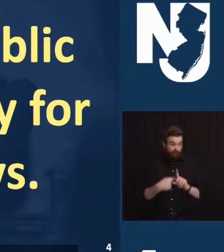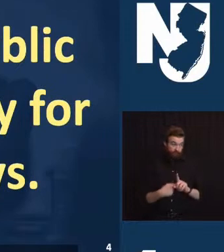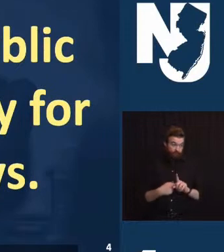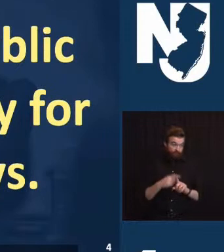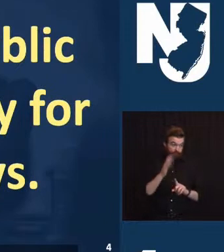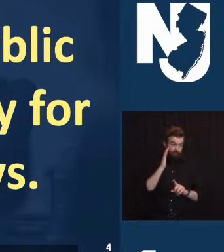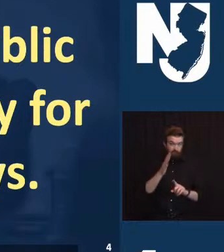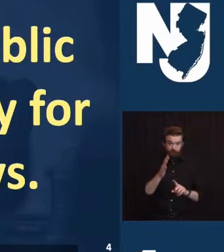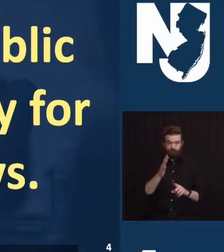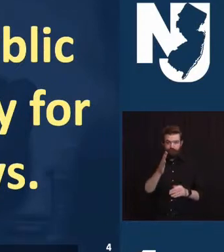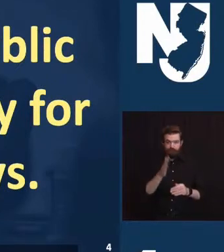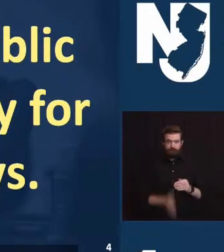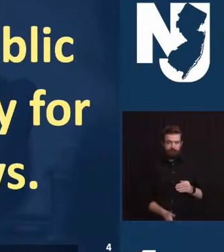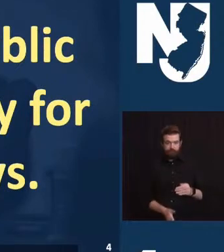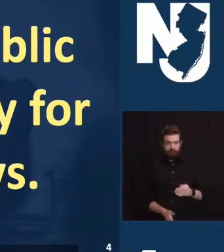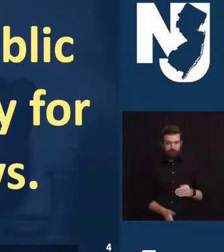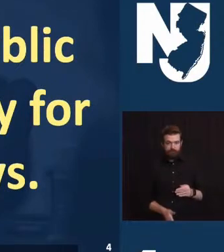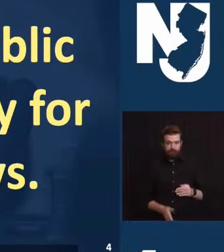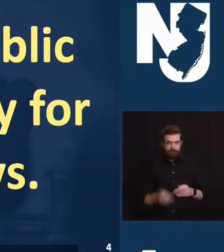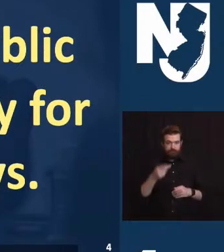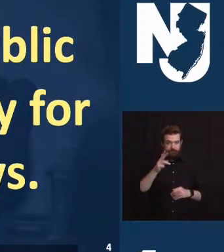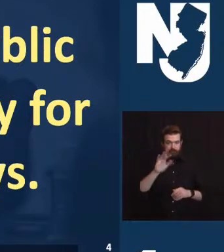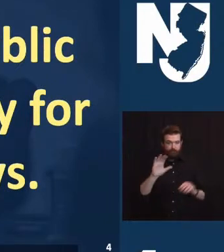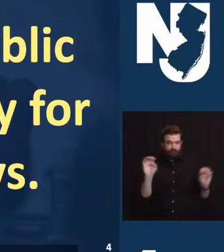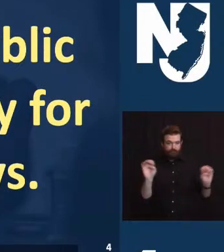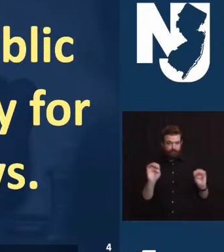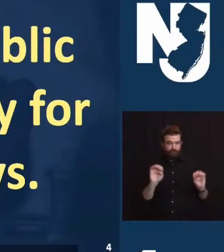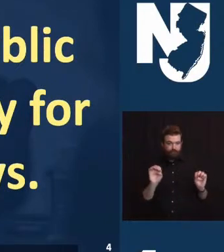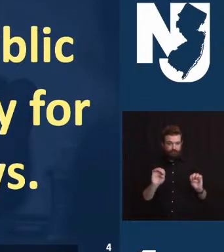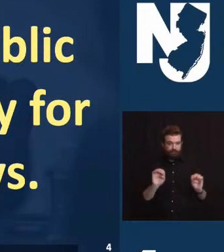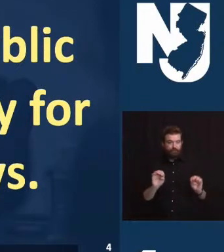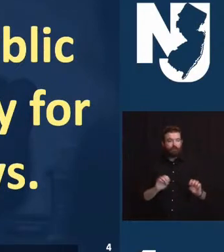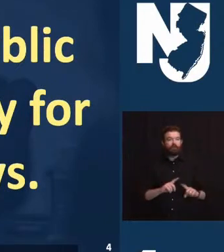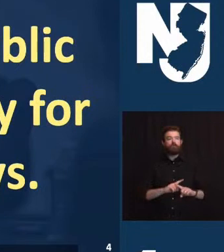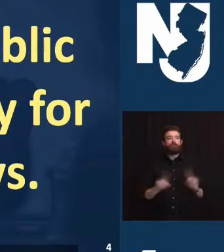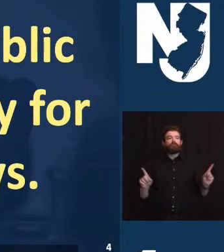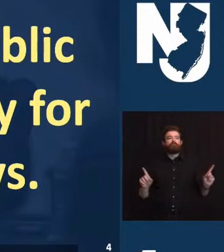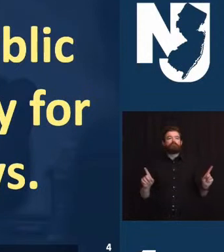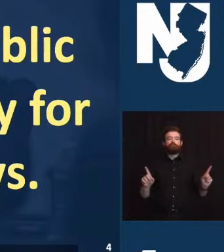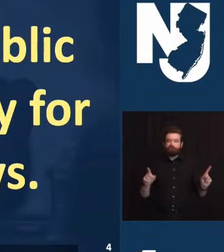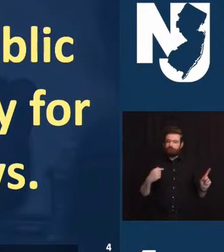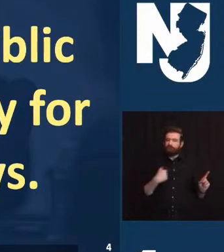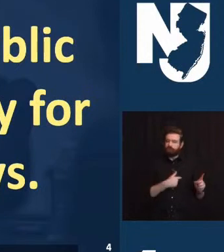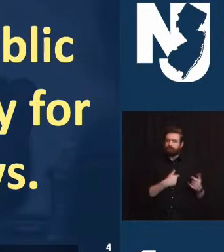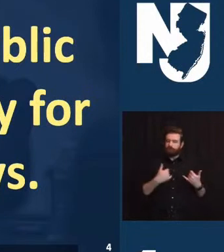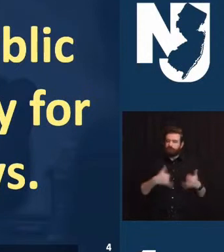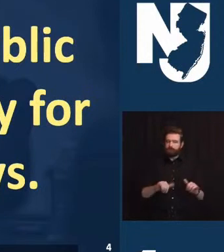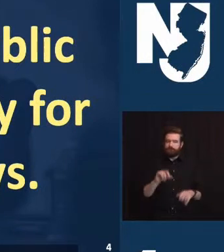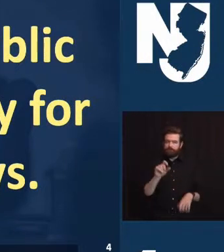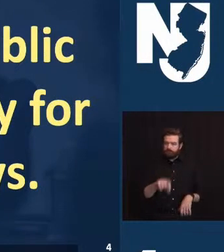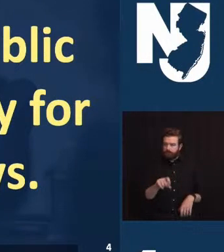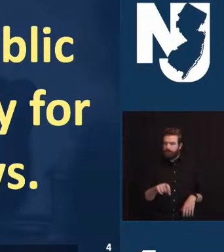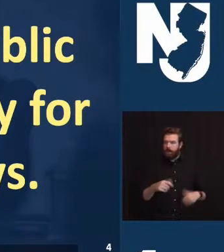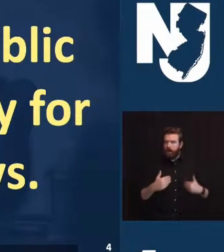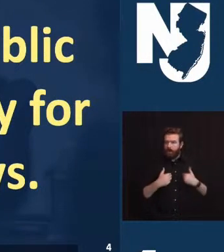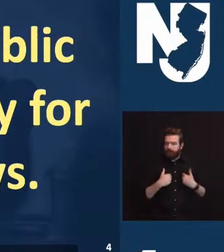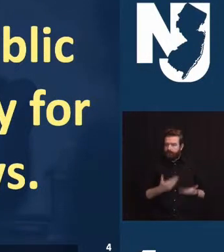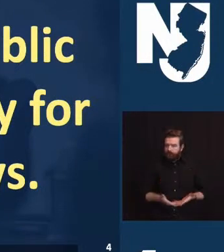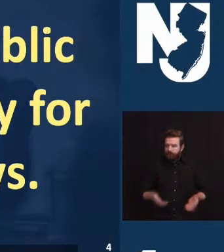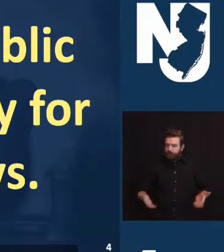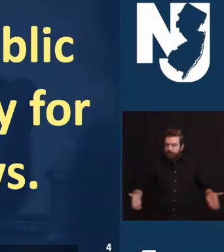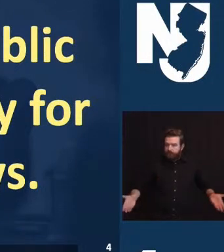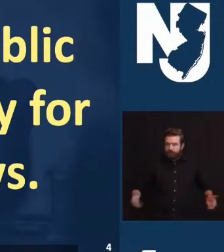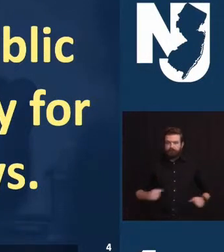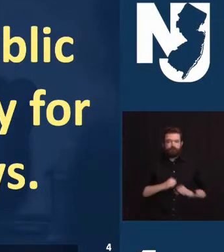the necessary tools to protect the public's health and safety for the duration of the pandemic.